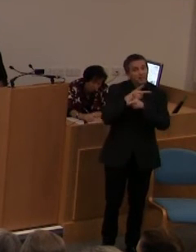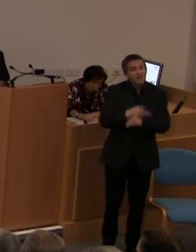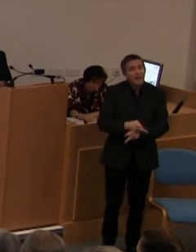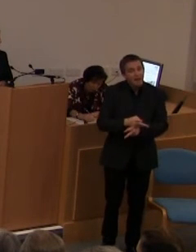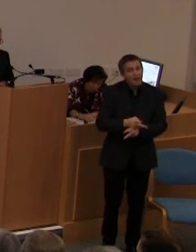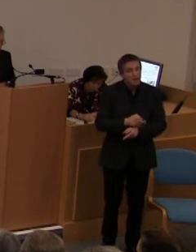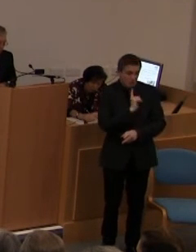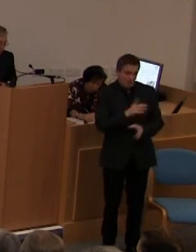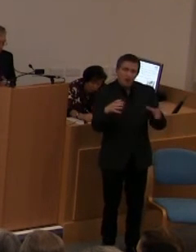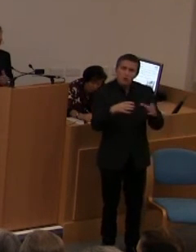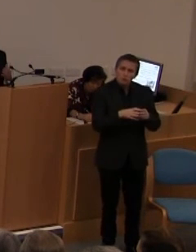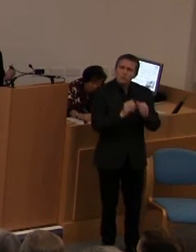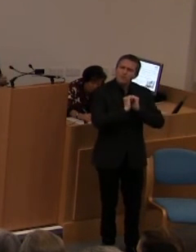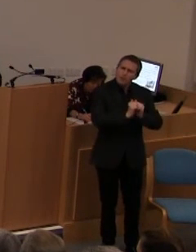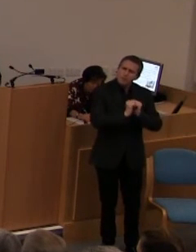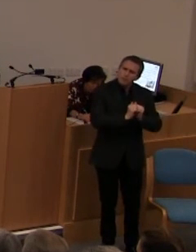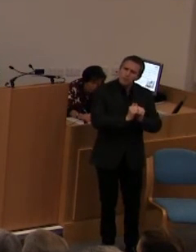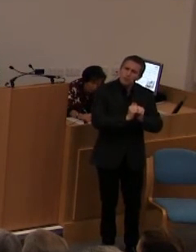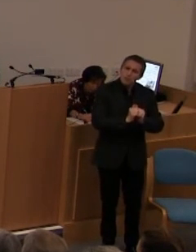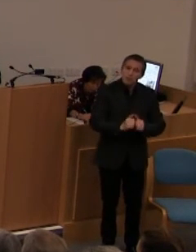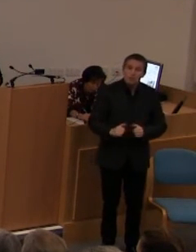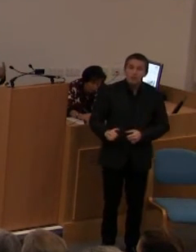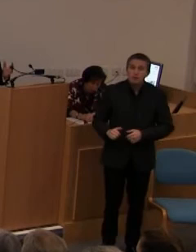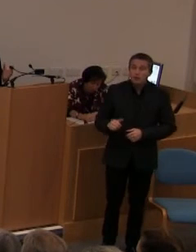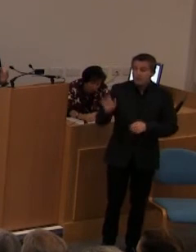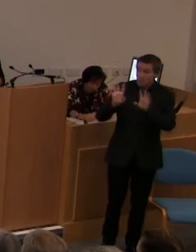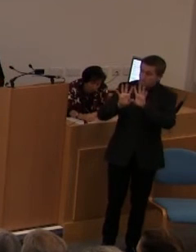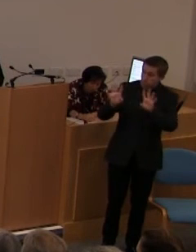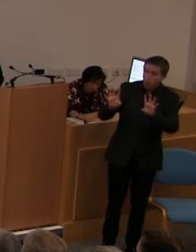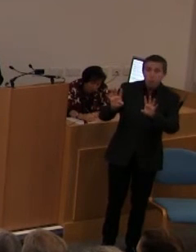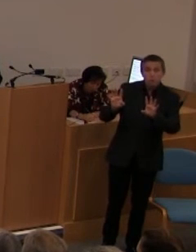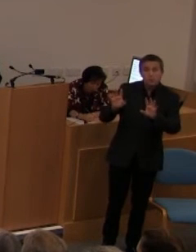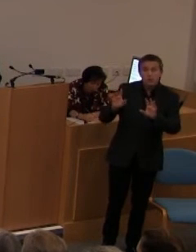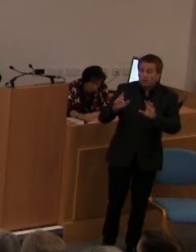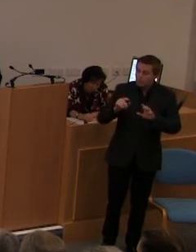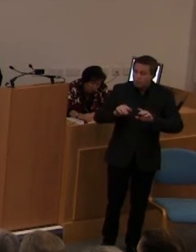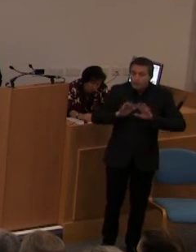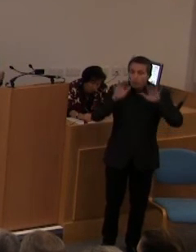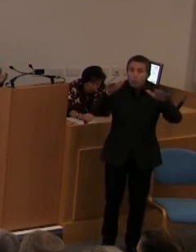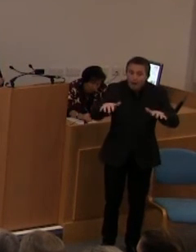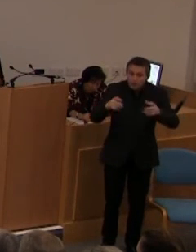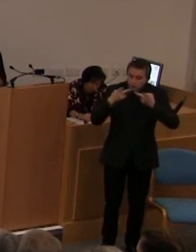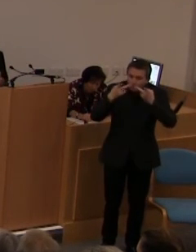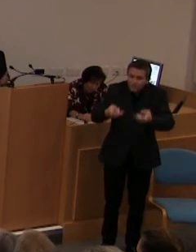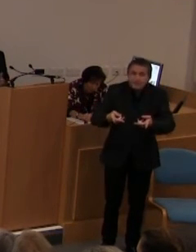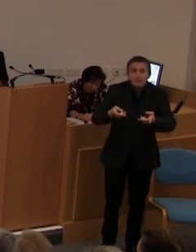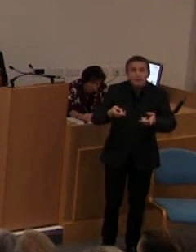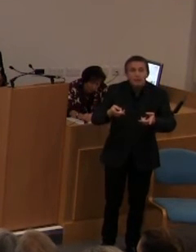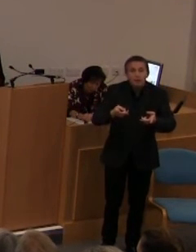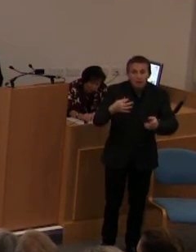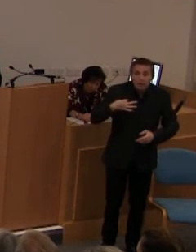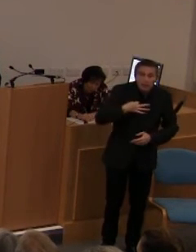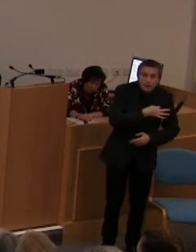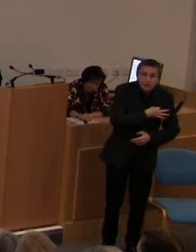the work we do. We have a board visibility programme where we go and visit frontline services. And I've got to say, these are